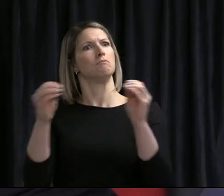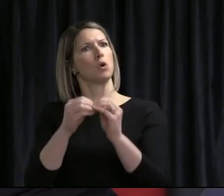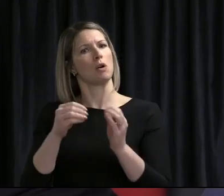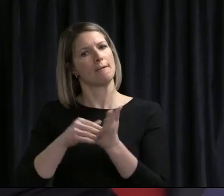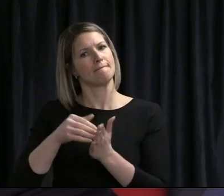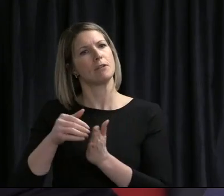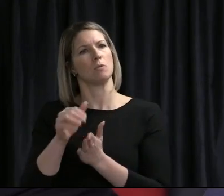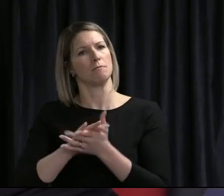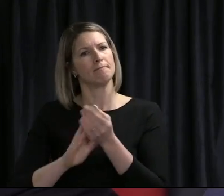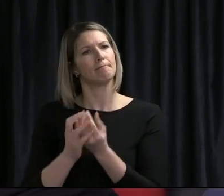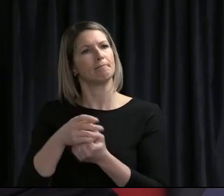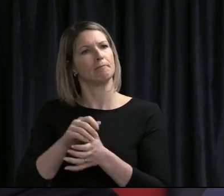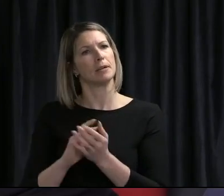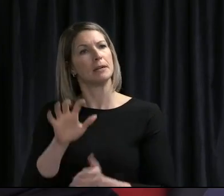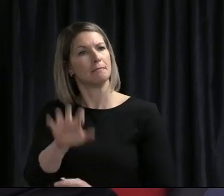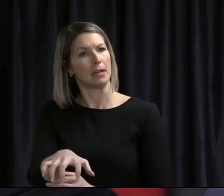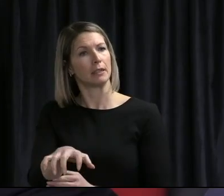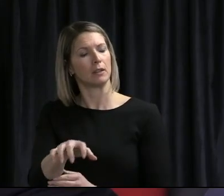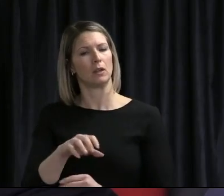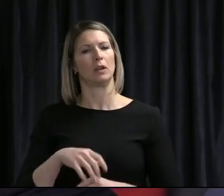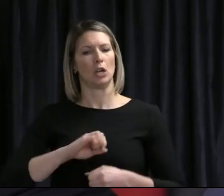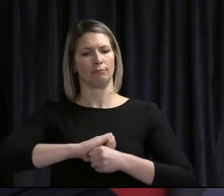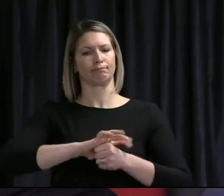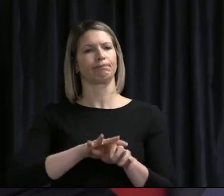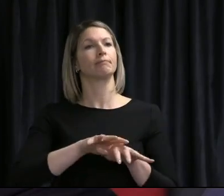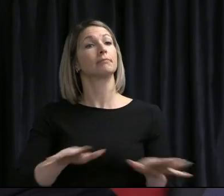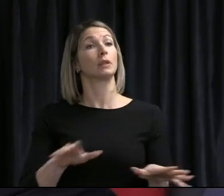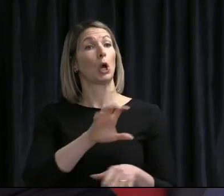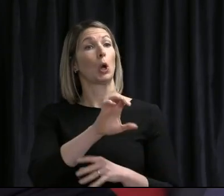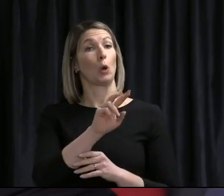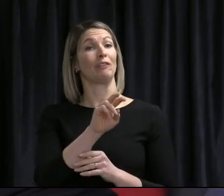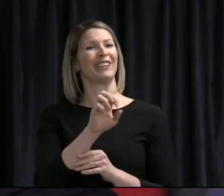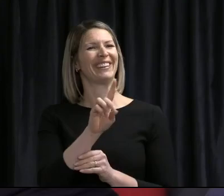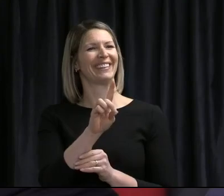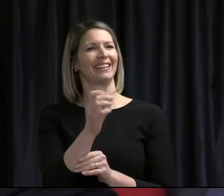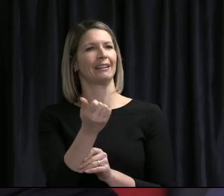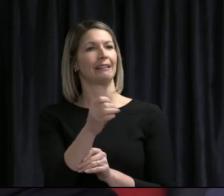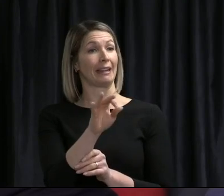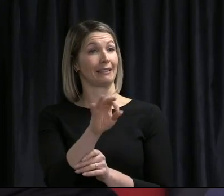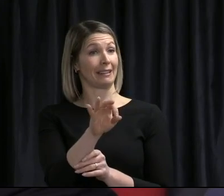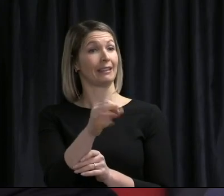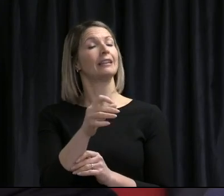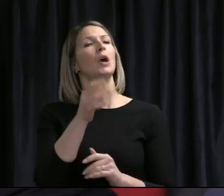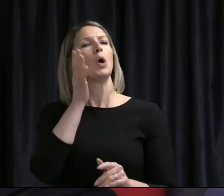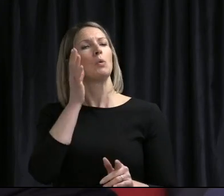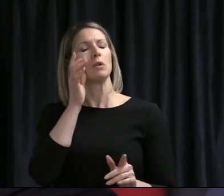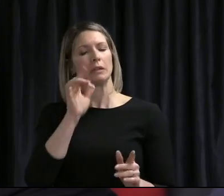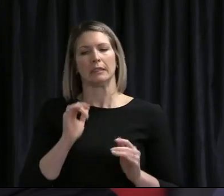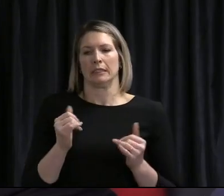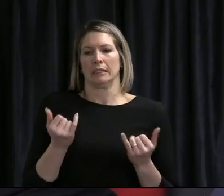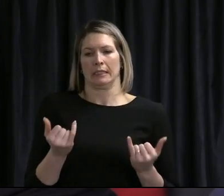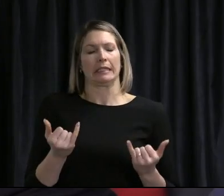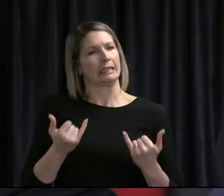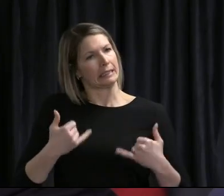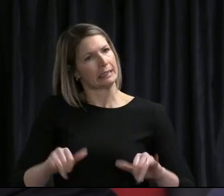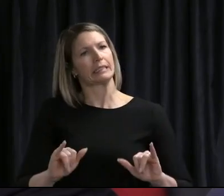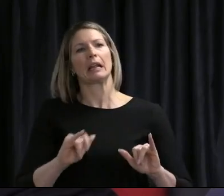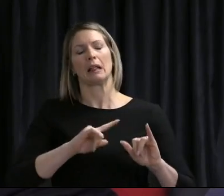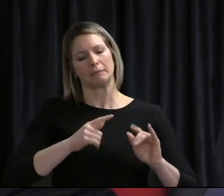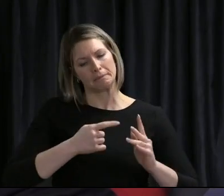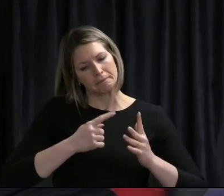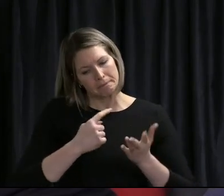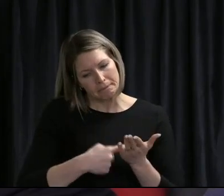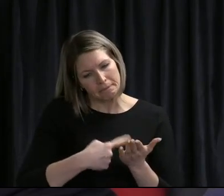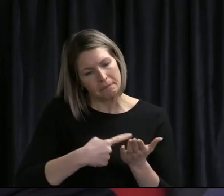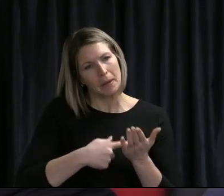COVID-19 is an evolving situation, and our government will continue to monitor and, where necessary, implement protocols required to contain